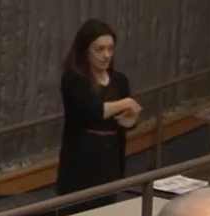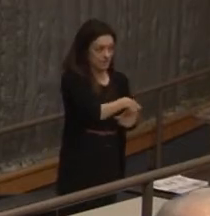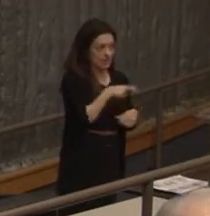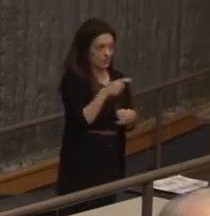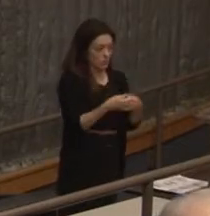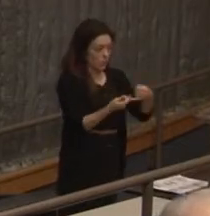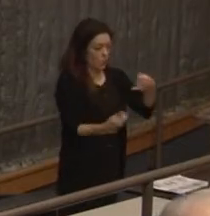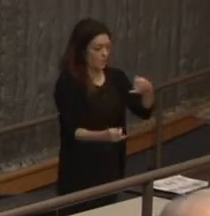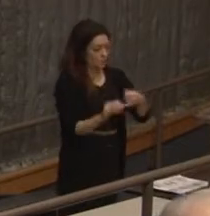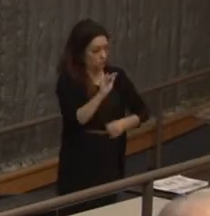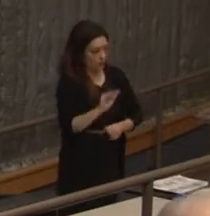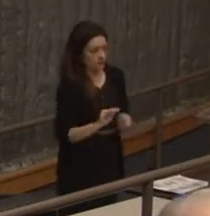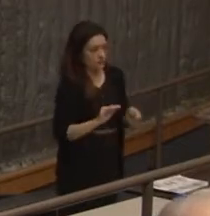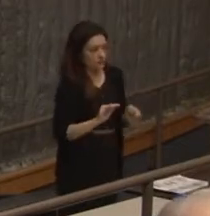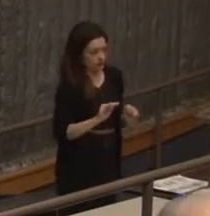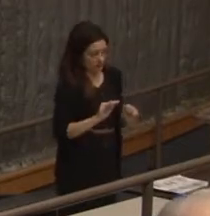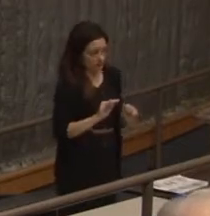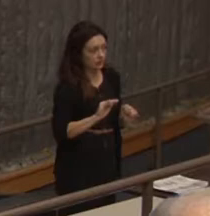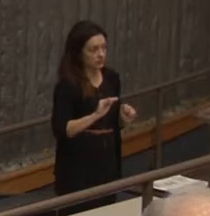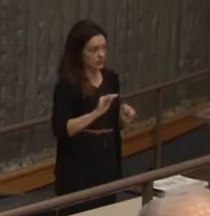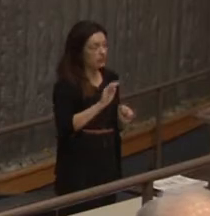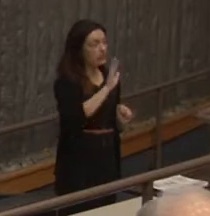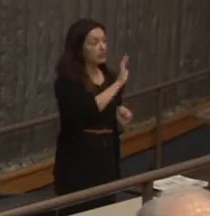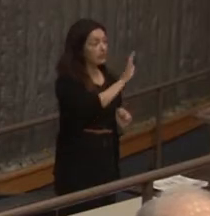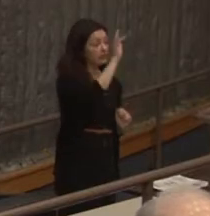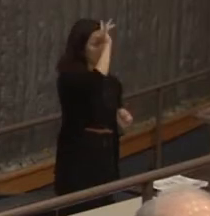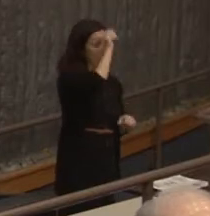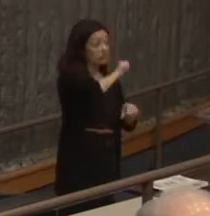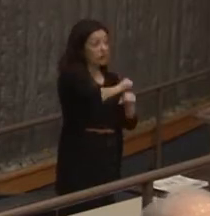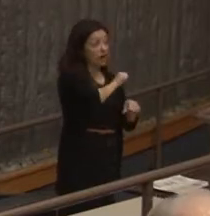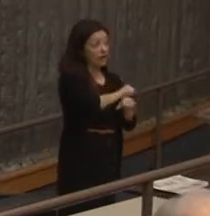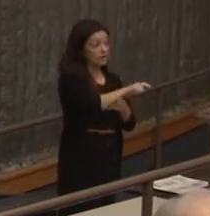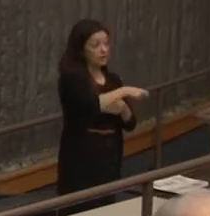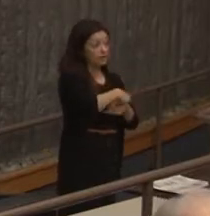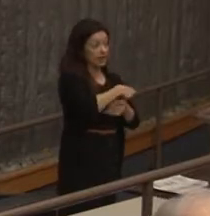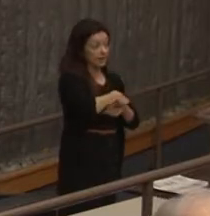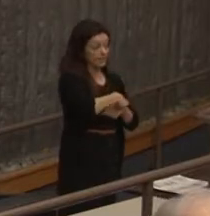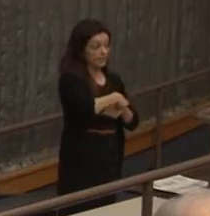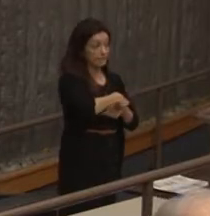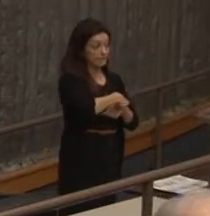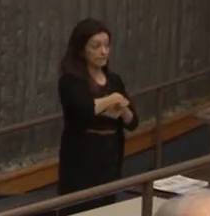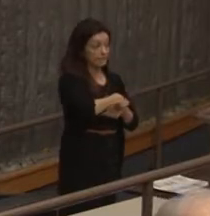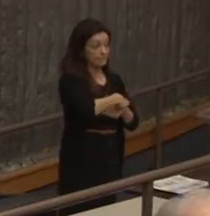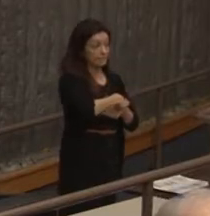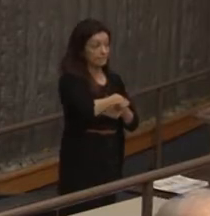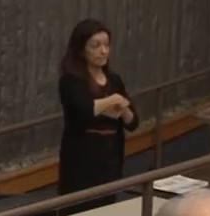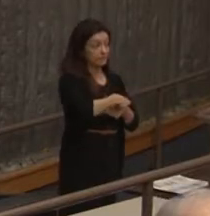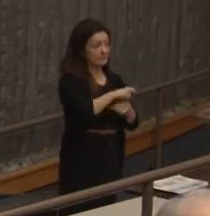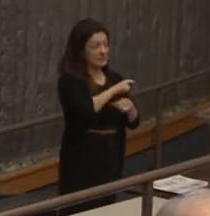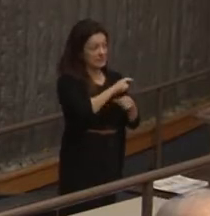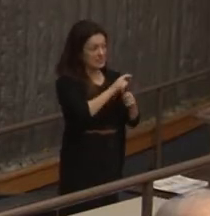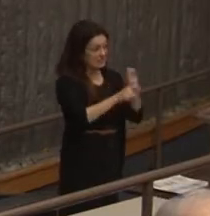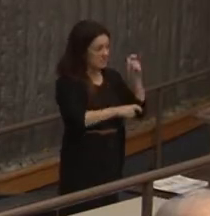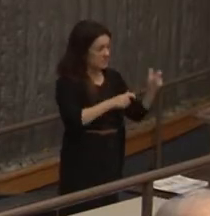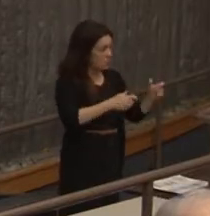short. His father's job at that particular time was to carry sacks of